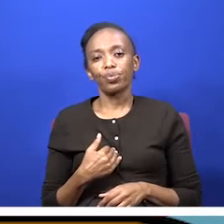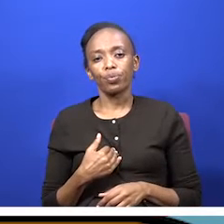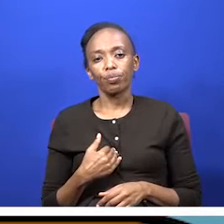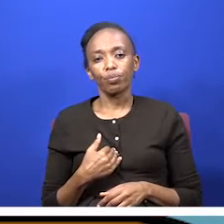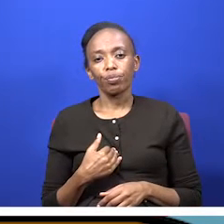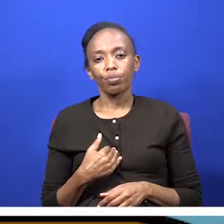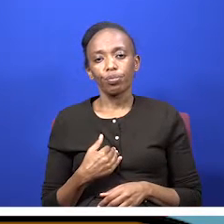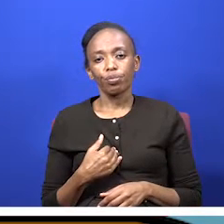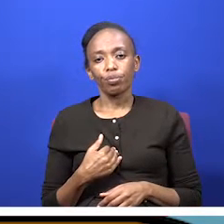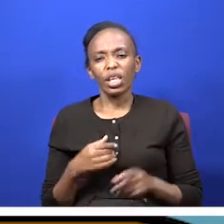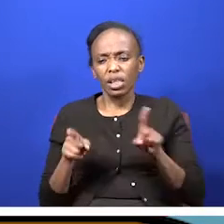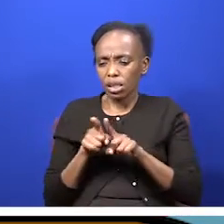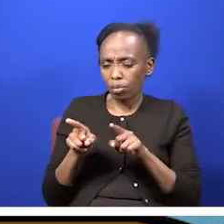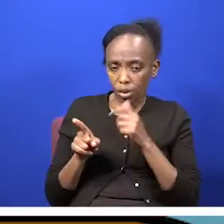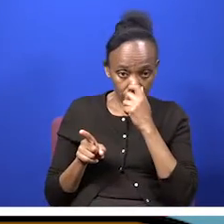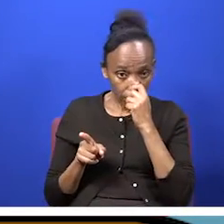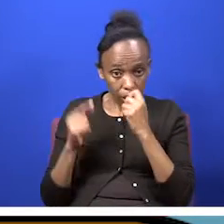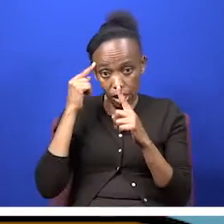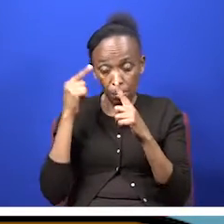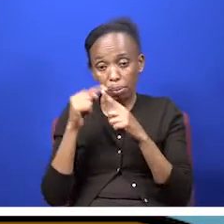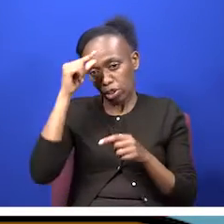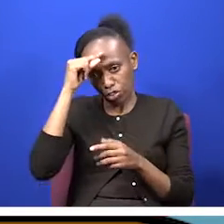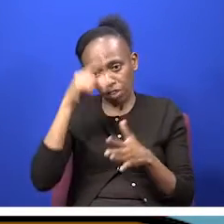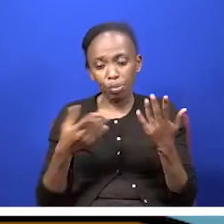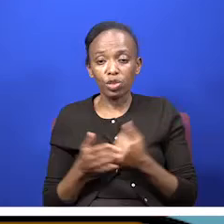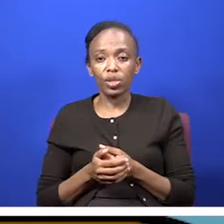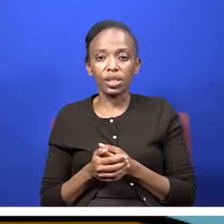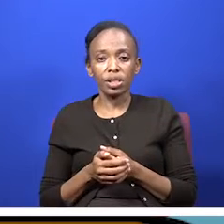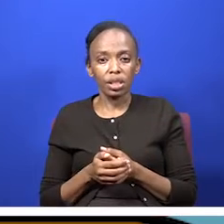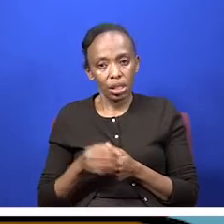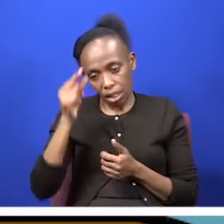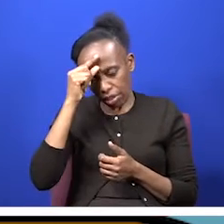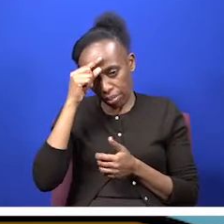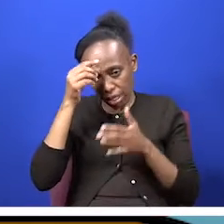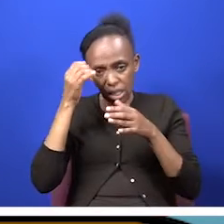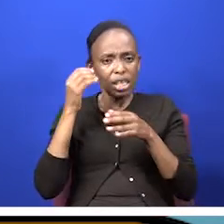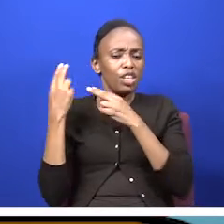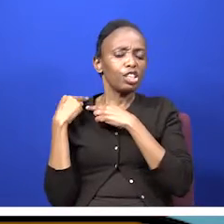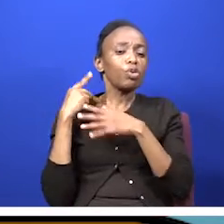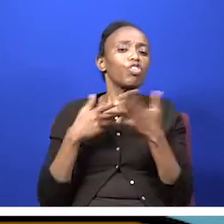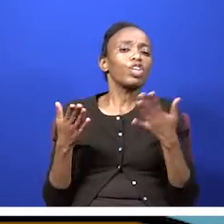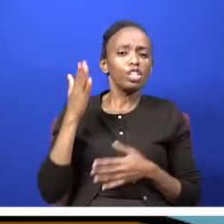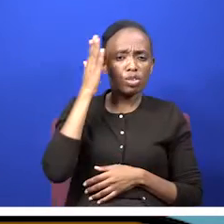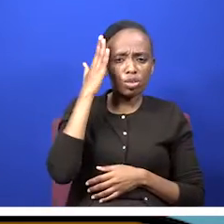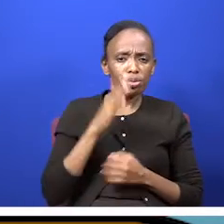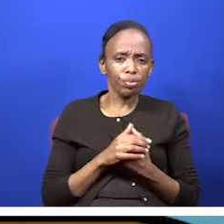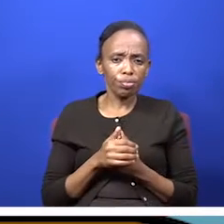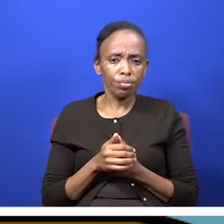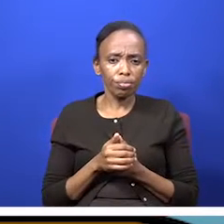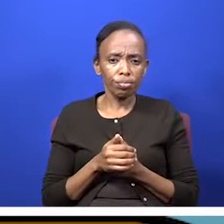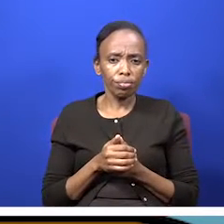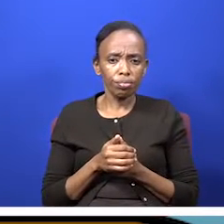order. Shirley, what is the purpose of government? What is the government there to do? Do you